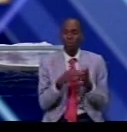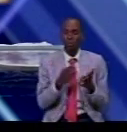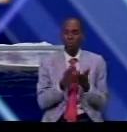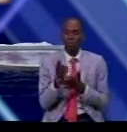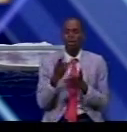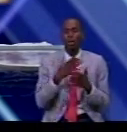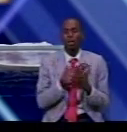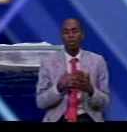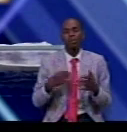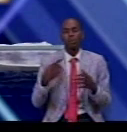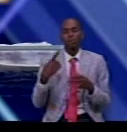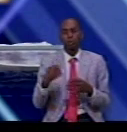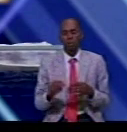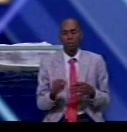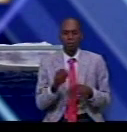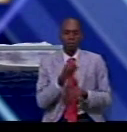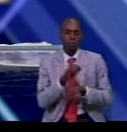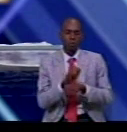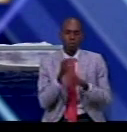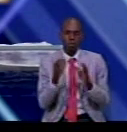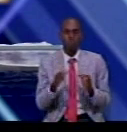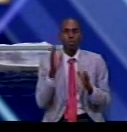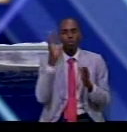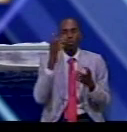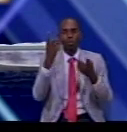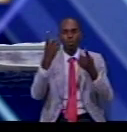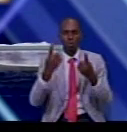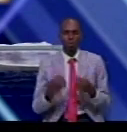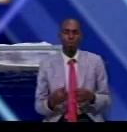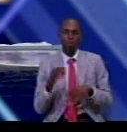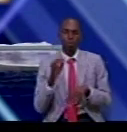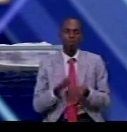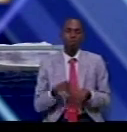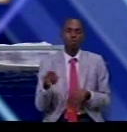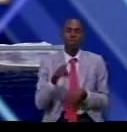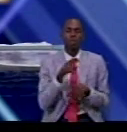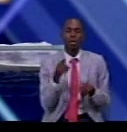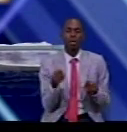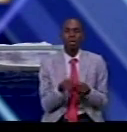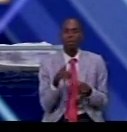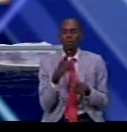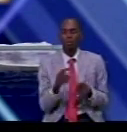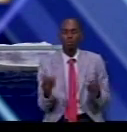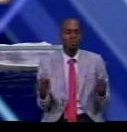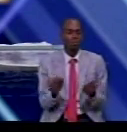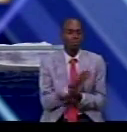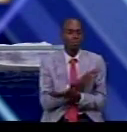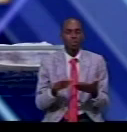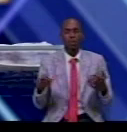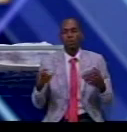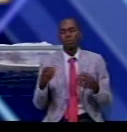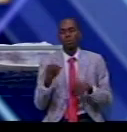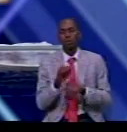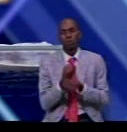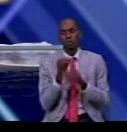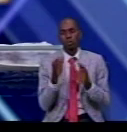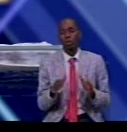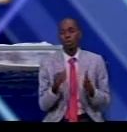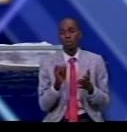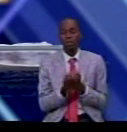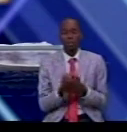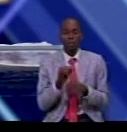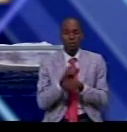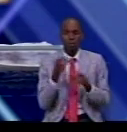shattering stone. Shattering stone. Shattering stone. And that stone will crush